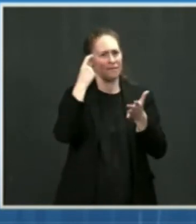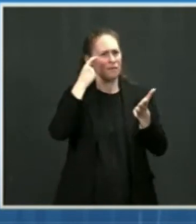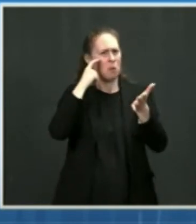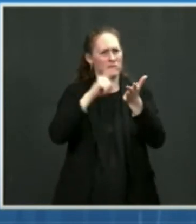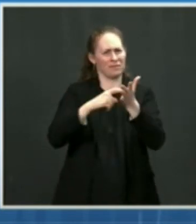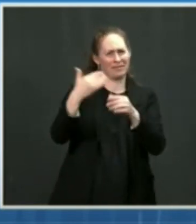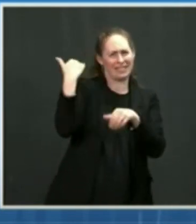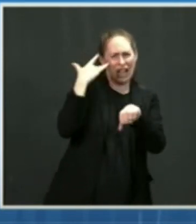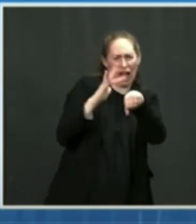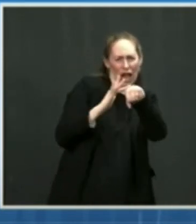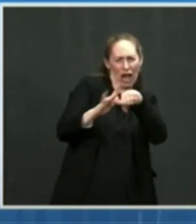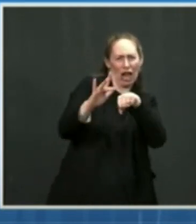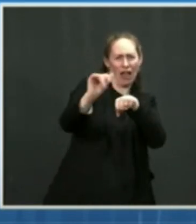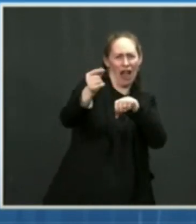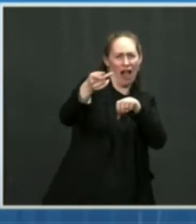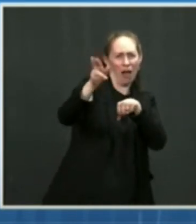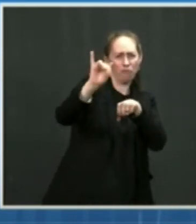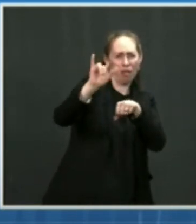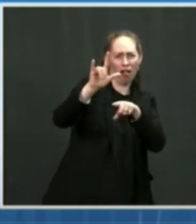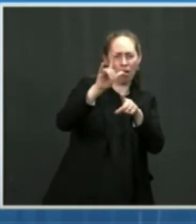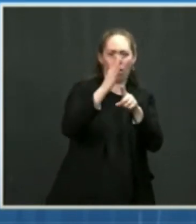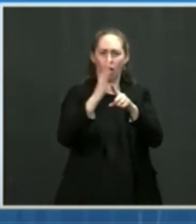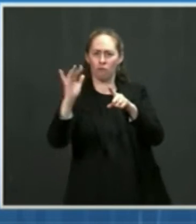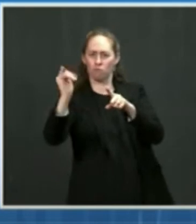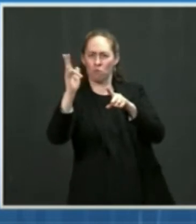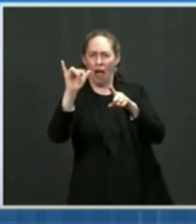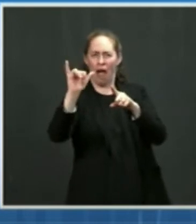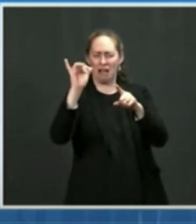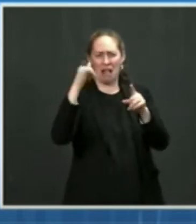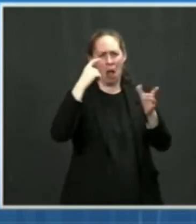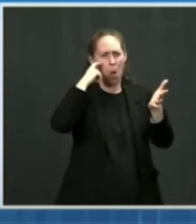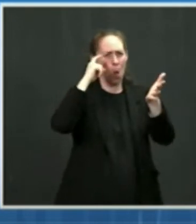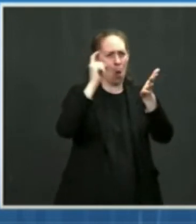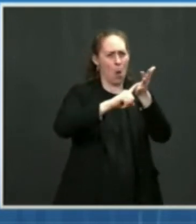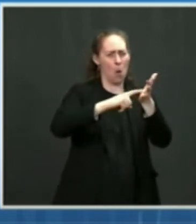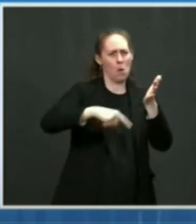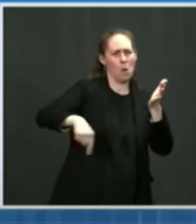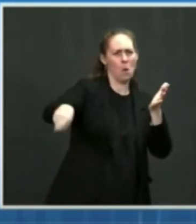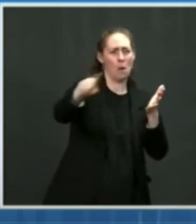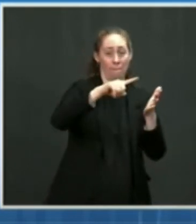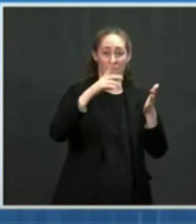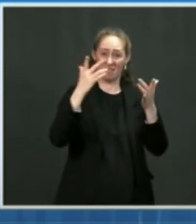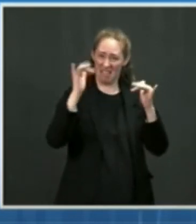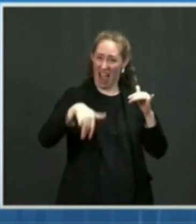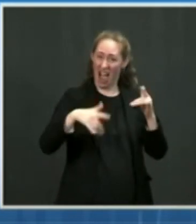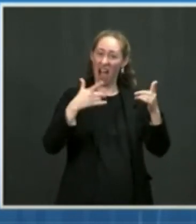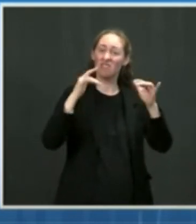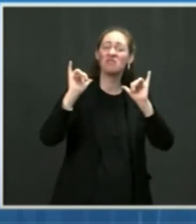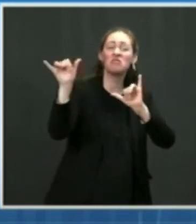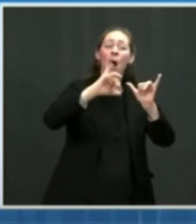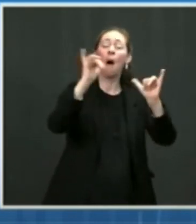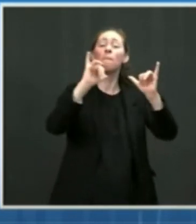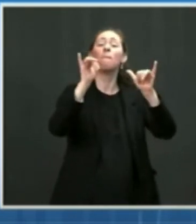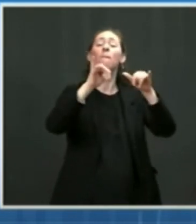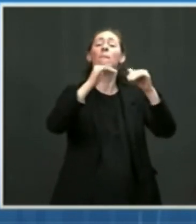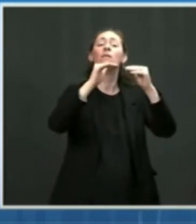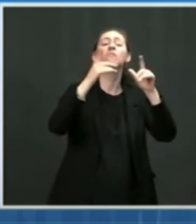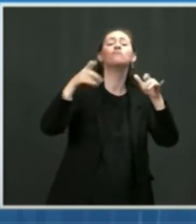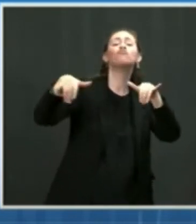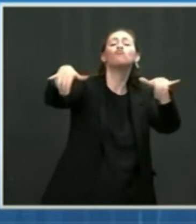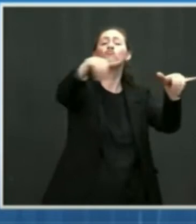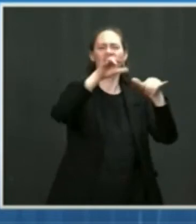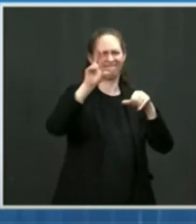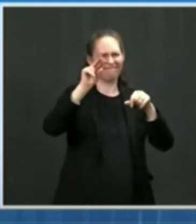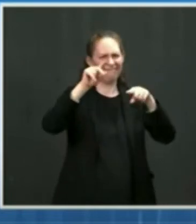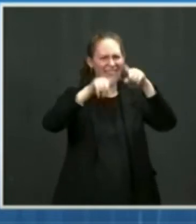through July of 2020. Although these disparities have become less pronounced over time, as recently as December